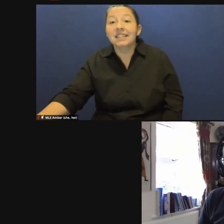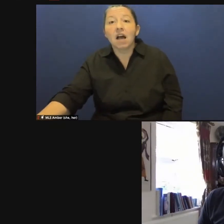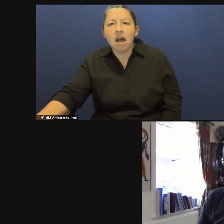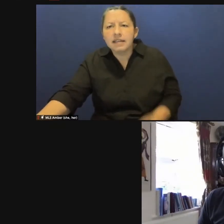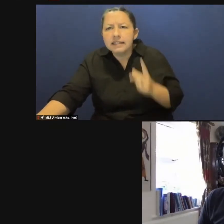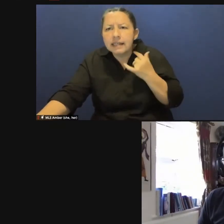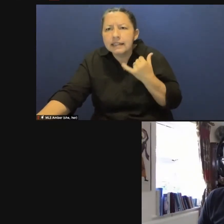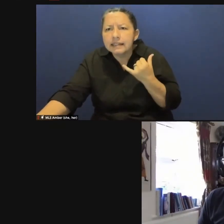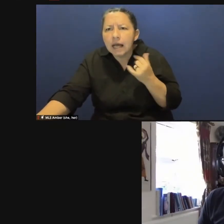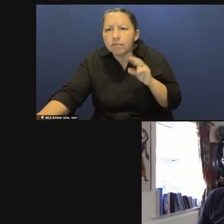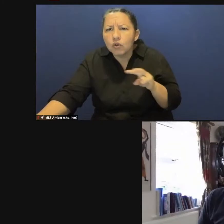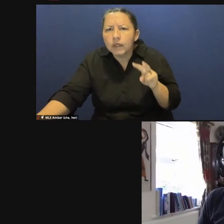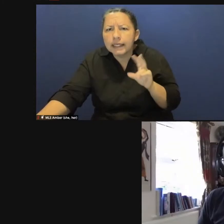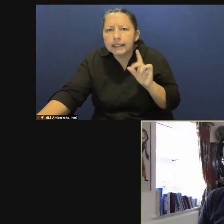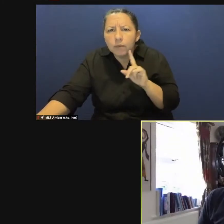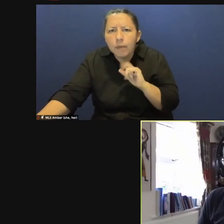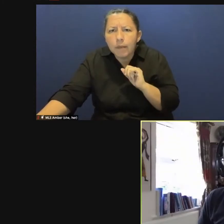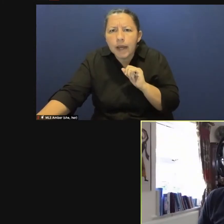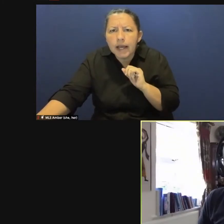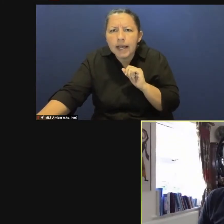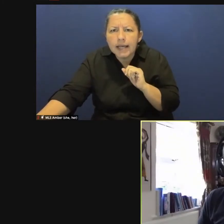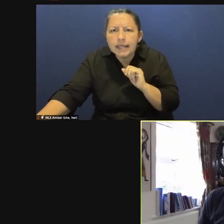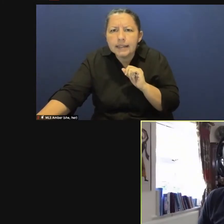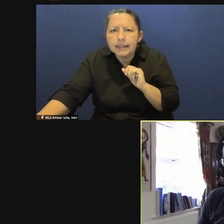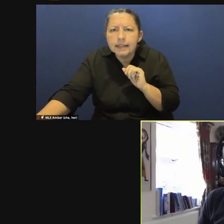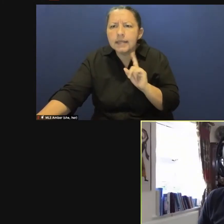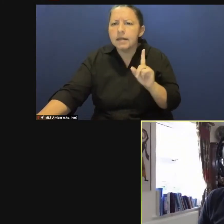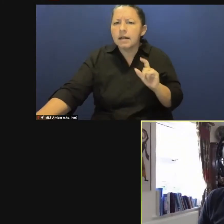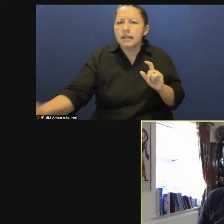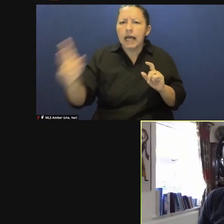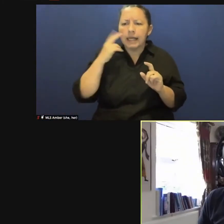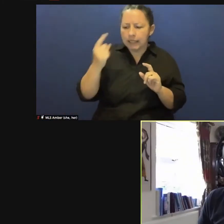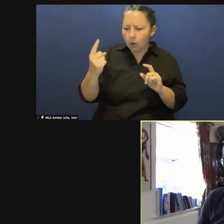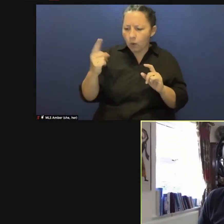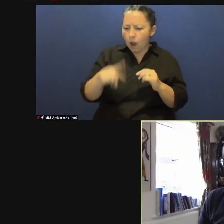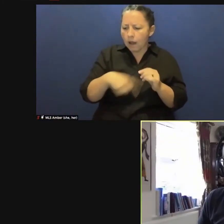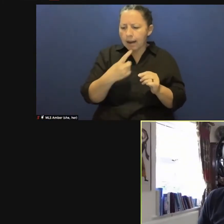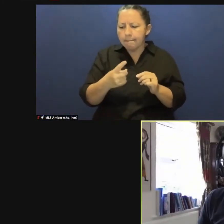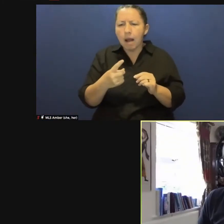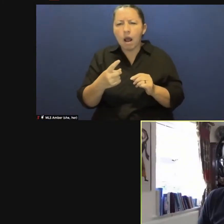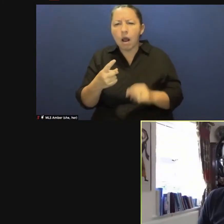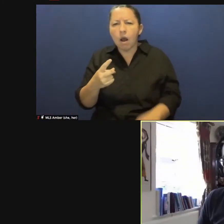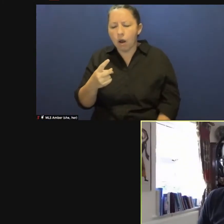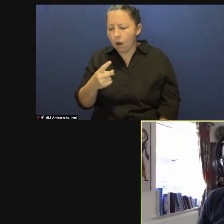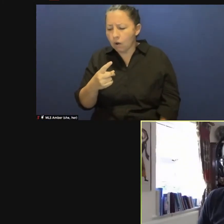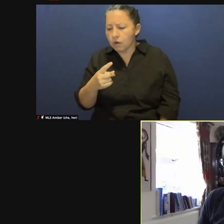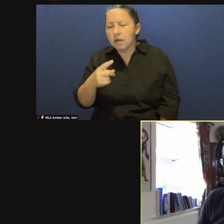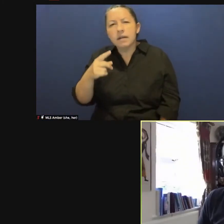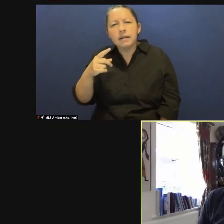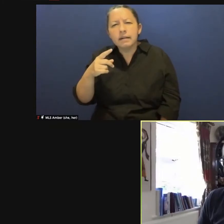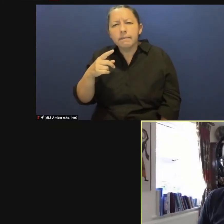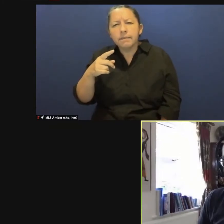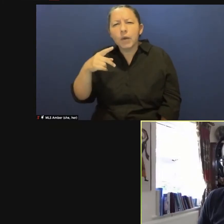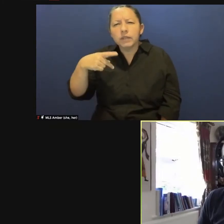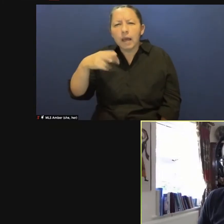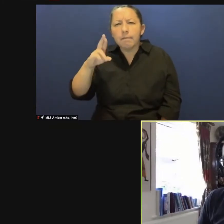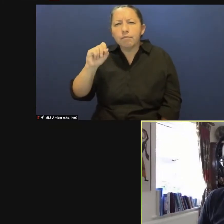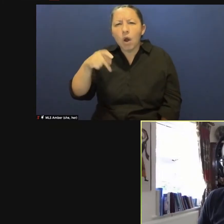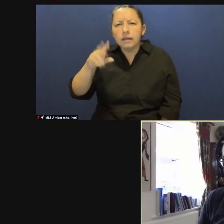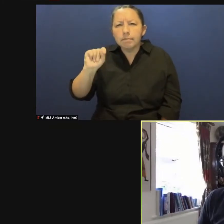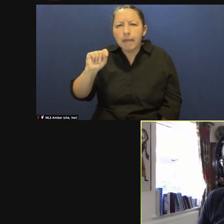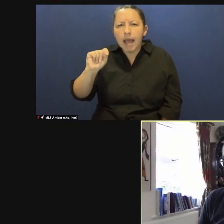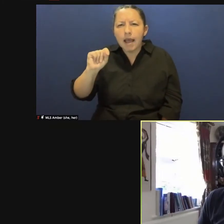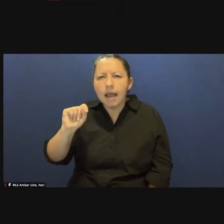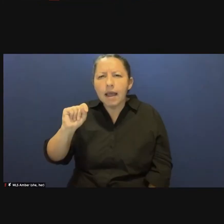now. Okay. There is one about the PRISM call, and it says Prospect payload is mentioned in the AO, but it was